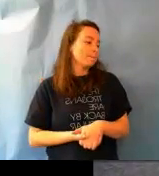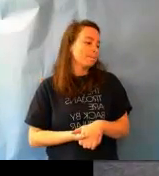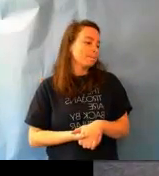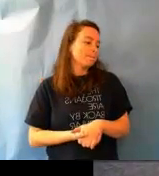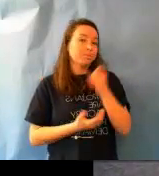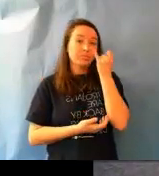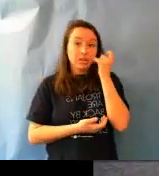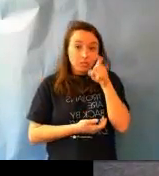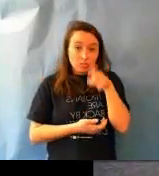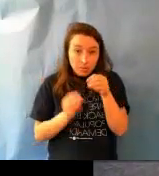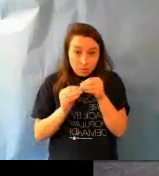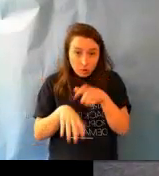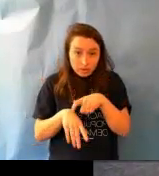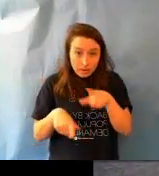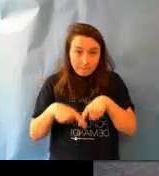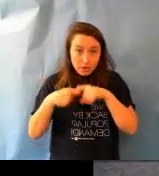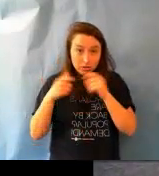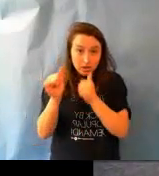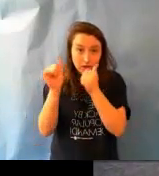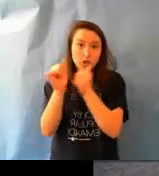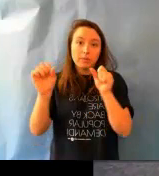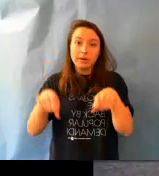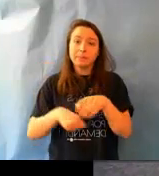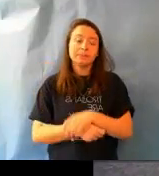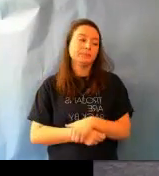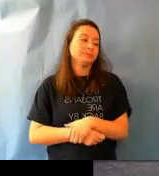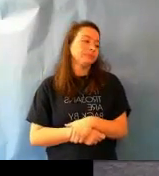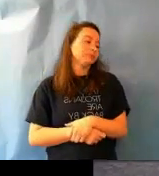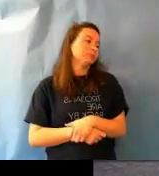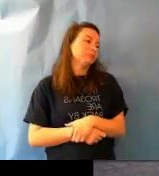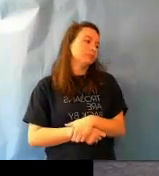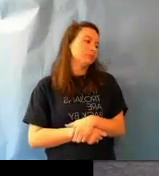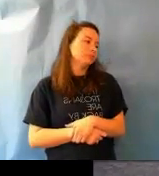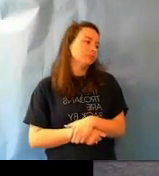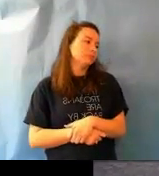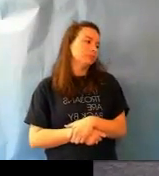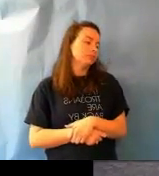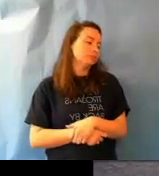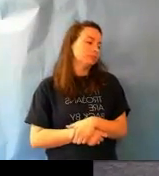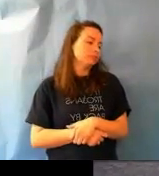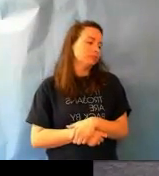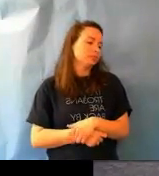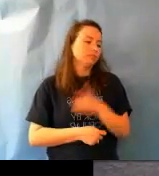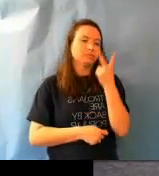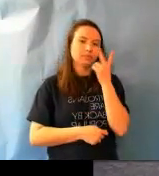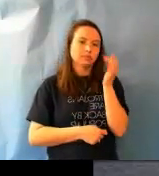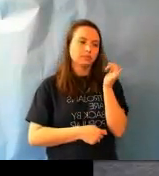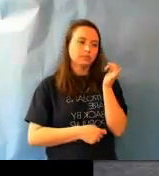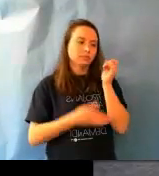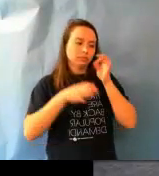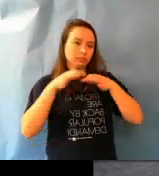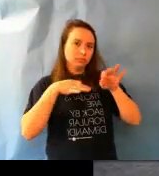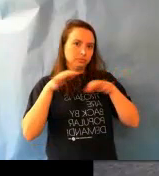If you need more time, you can pause it and catch up. All right, so let's look at the instructions. It